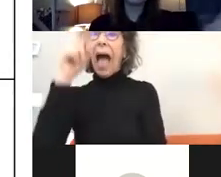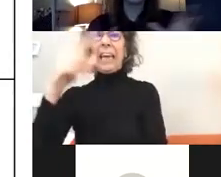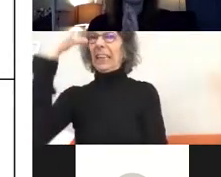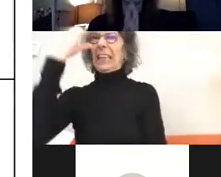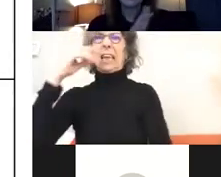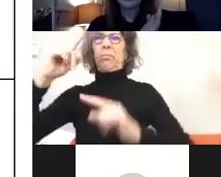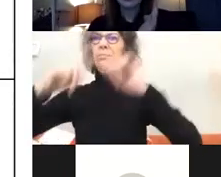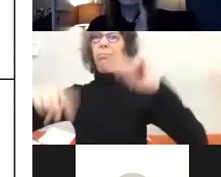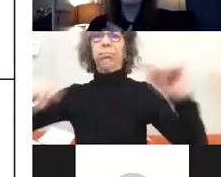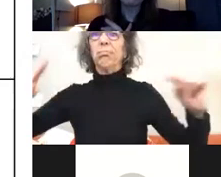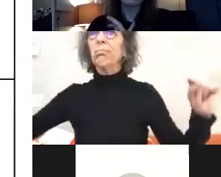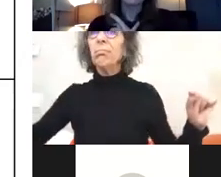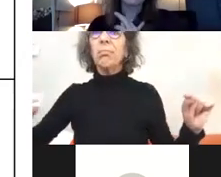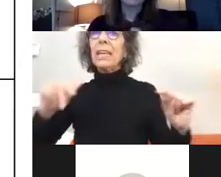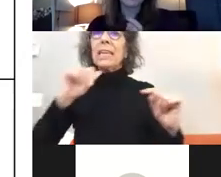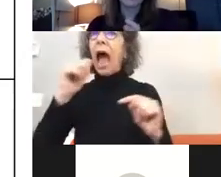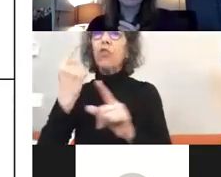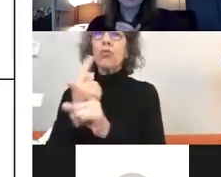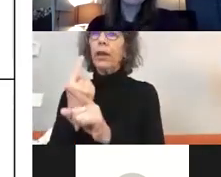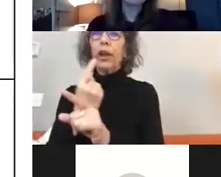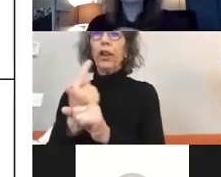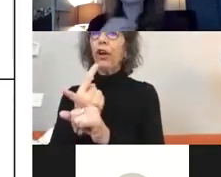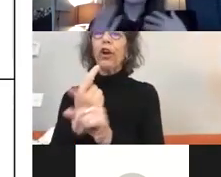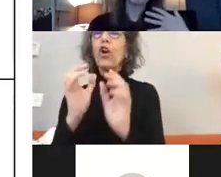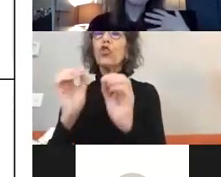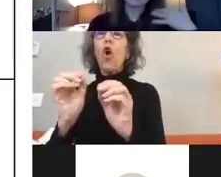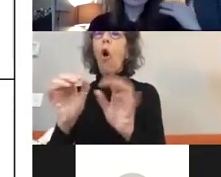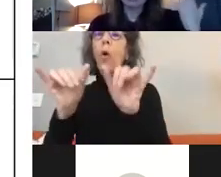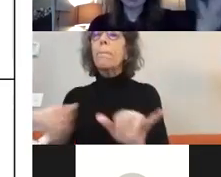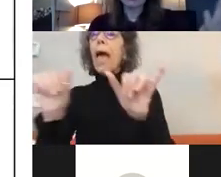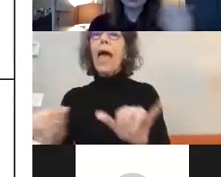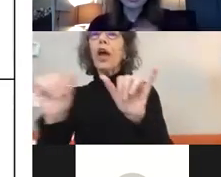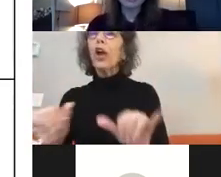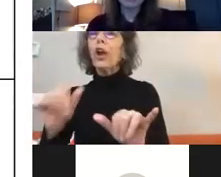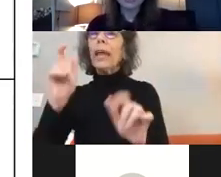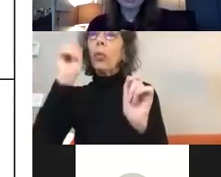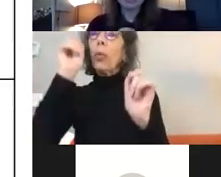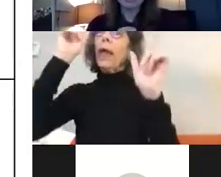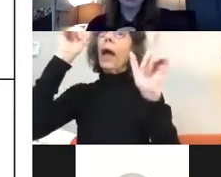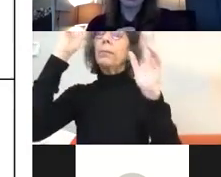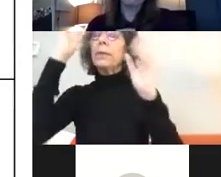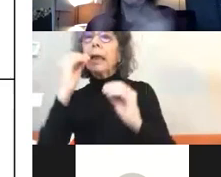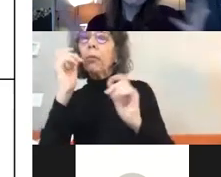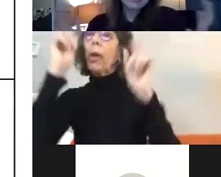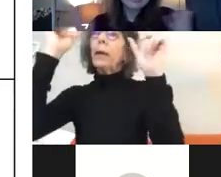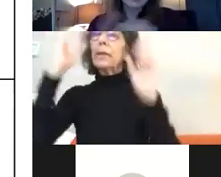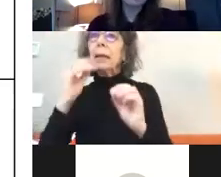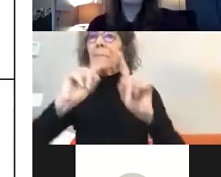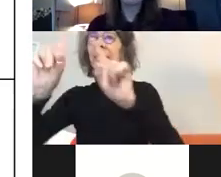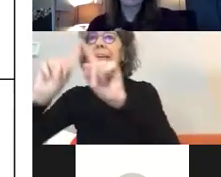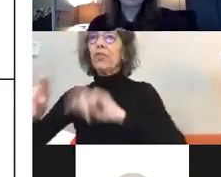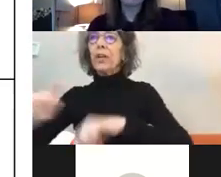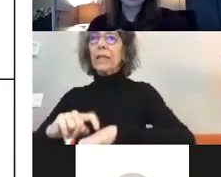place, very irregular. There is no pattern, waking up anytime, going to sleep anytime. All of these guys